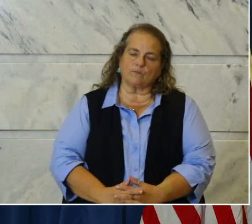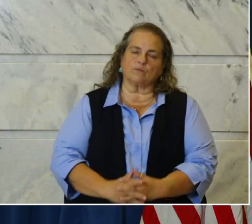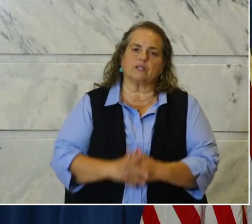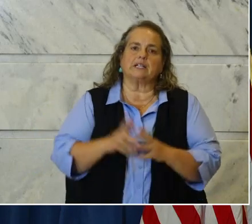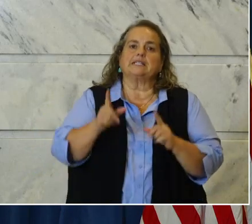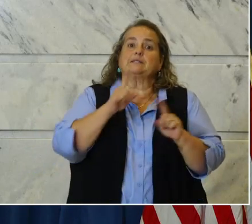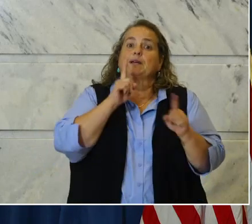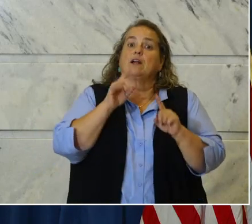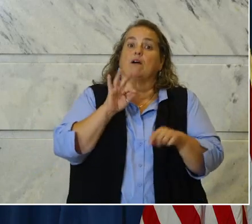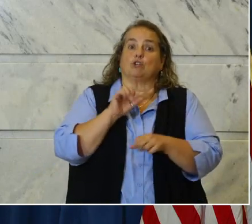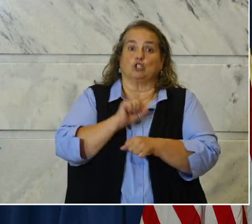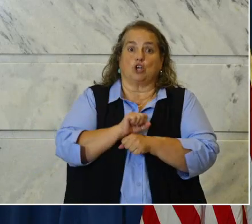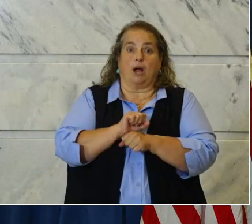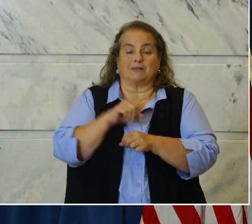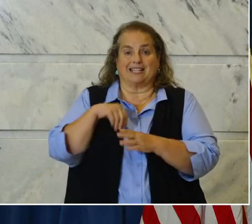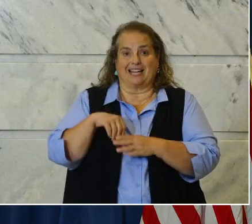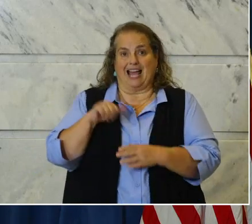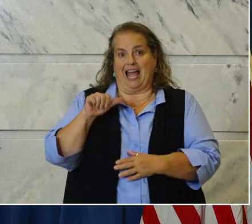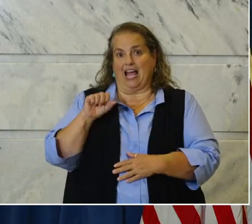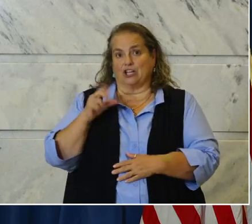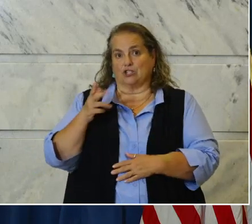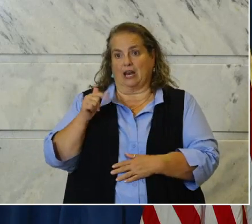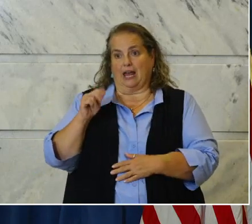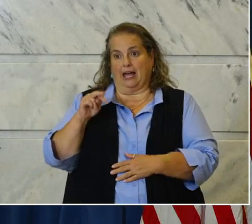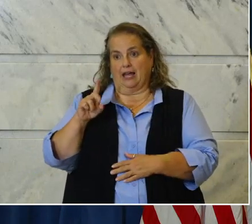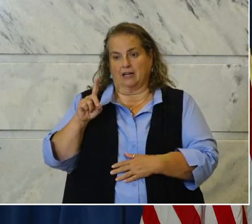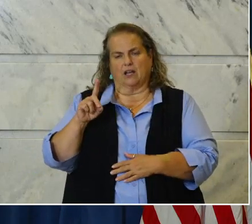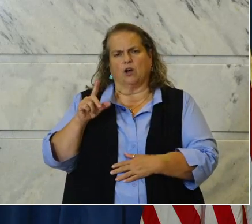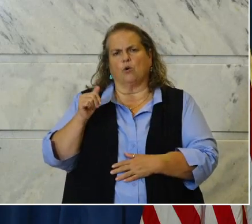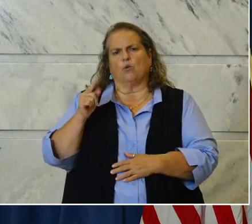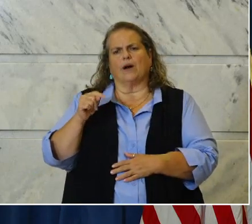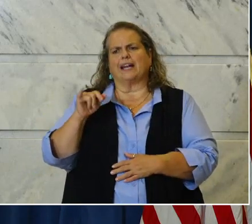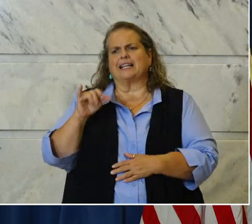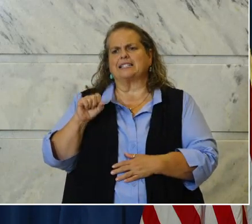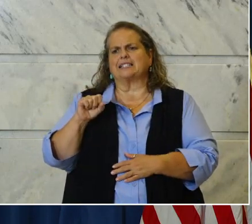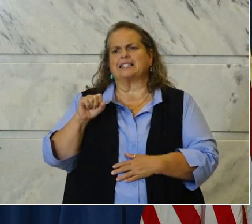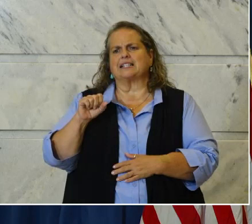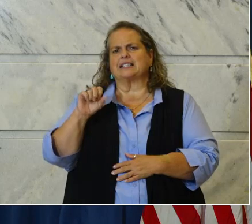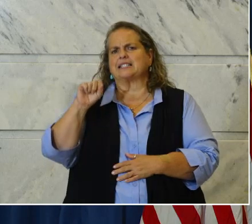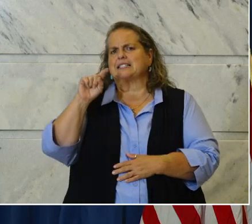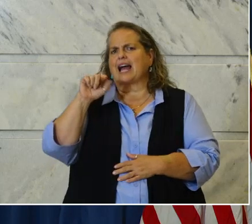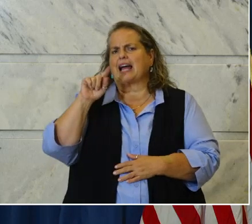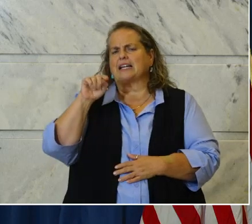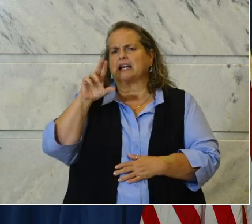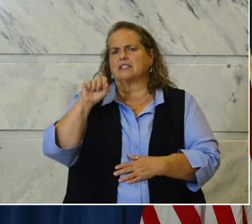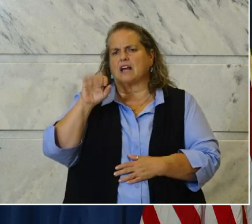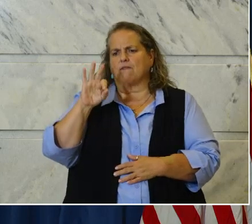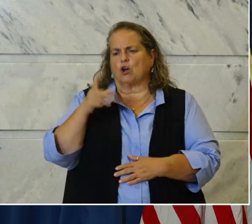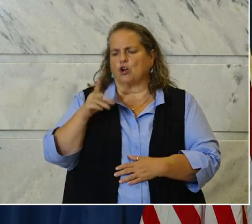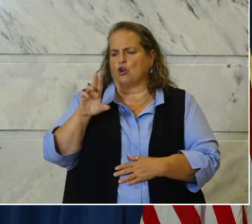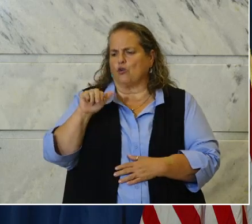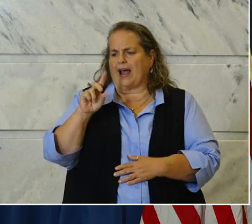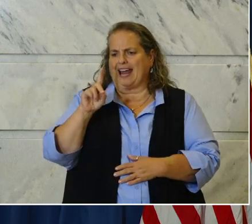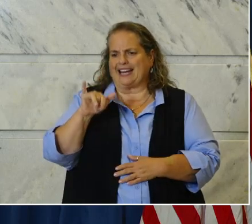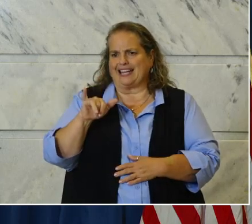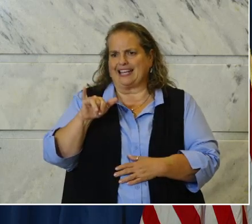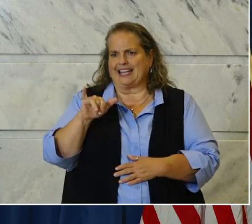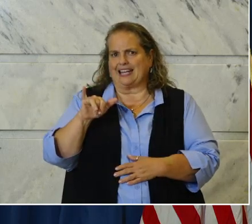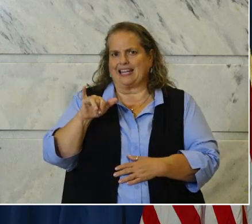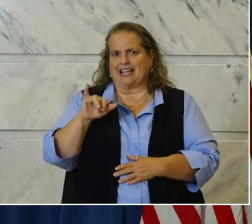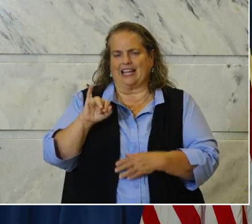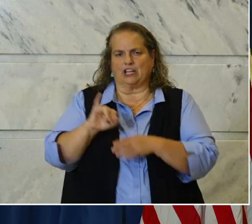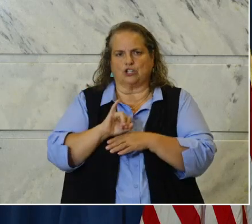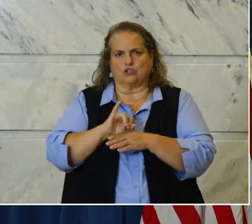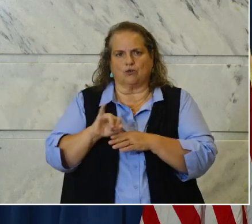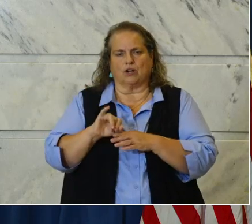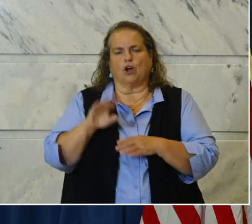is the latest status of Brady Industries? Has that got any chance of going forward, or because they can try to get its money back? Or the question